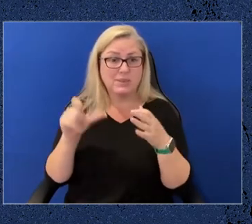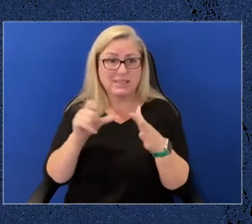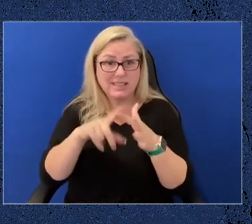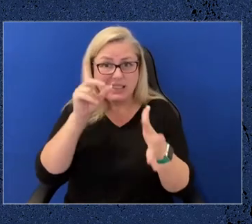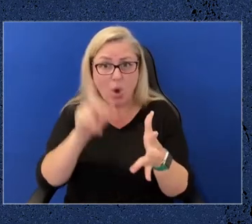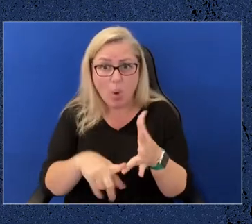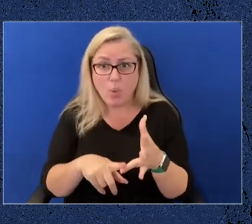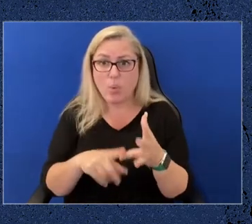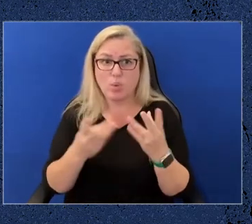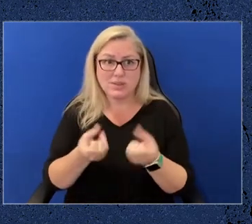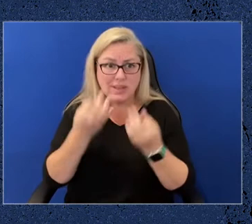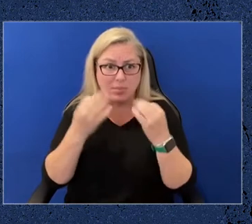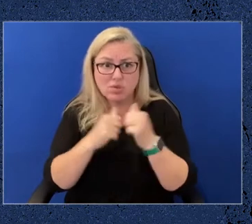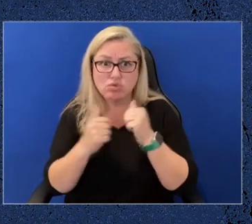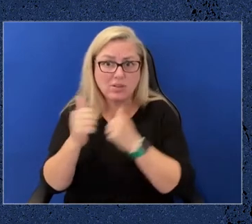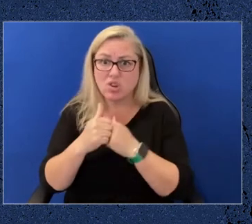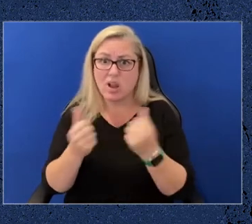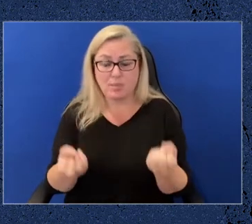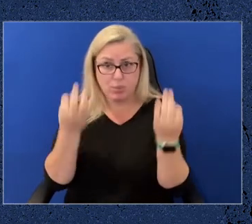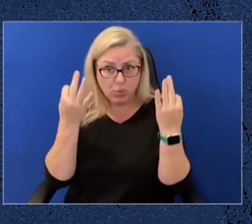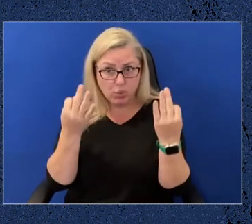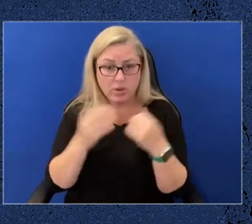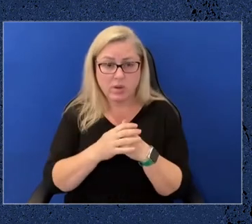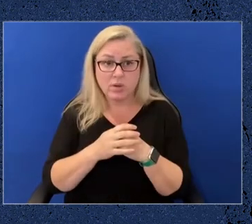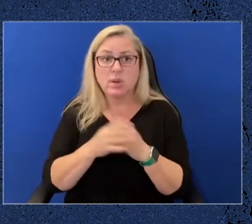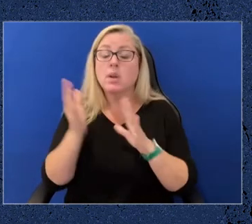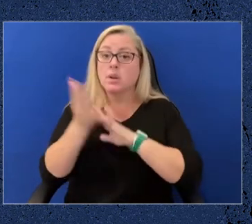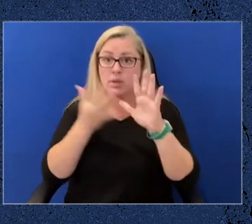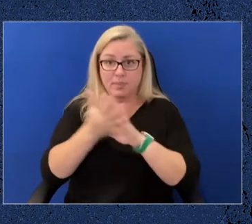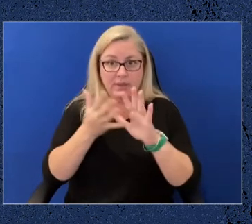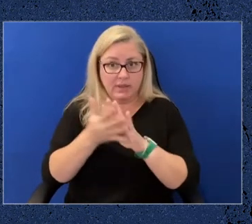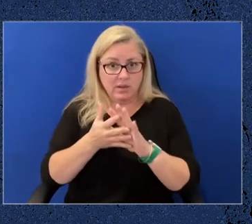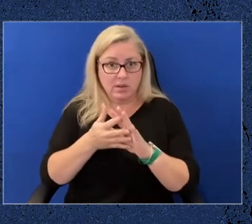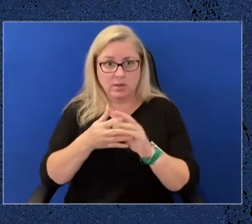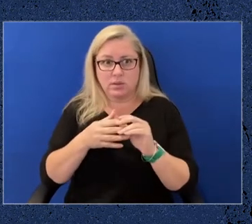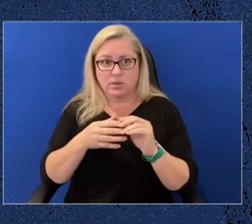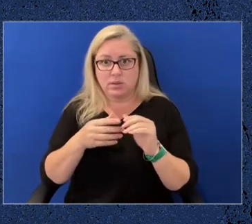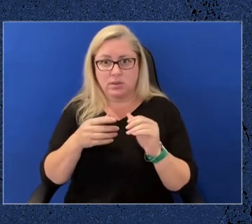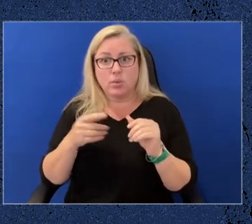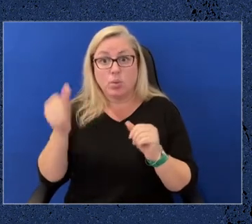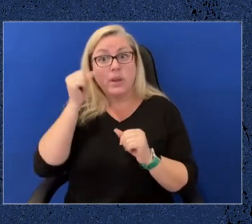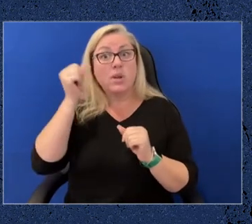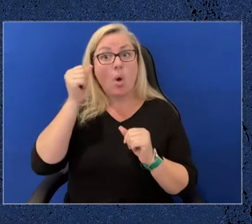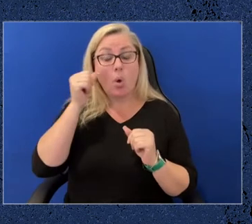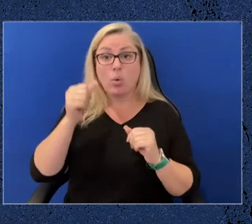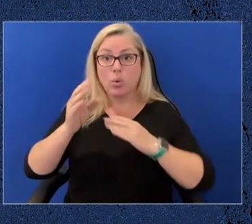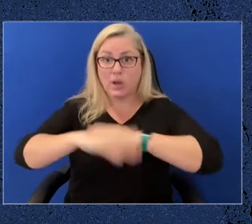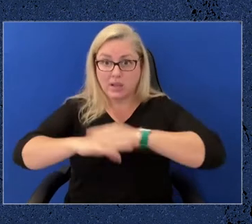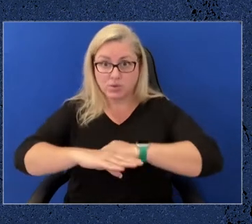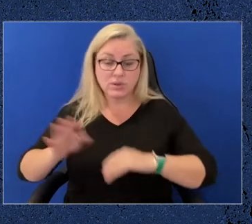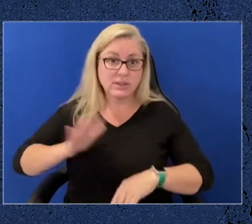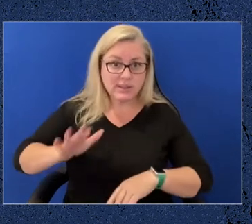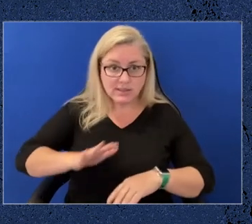some kind of structure that can deal with that. Mm. And there's this danger, I think, of recognising what country needs, which is management by Aboriginal